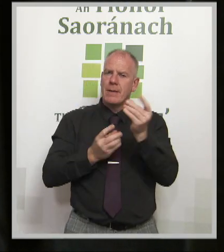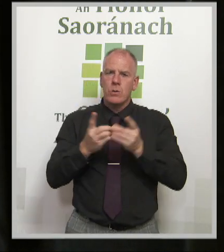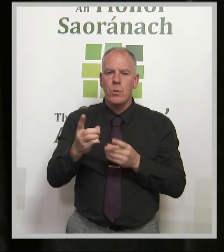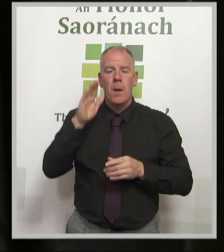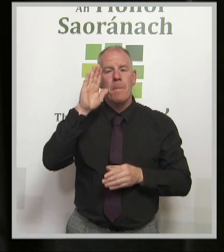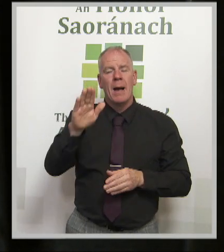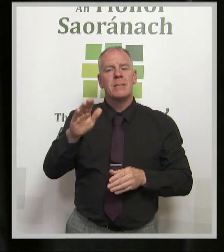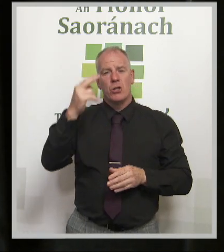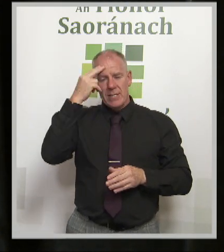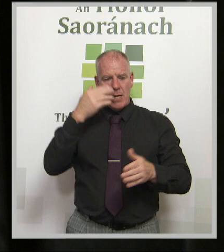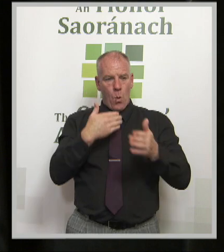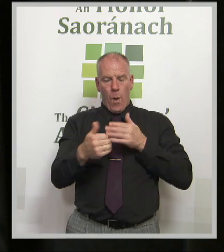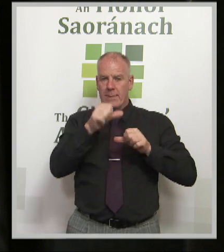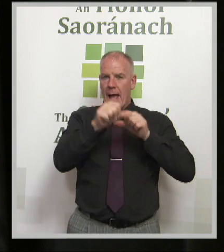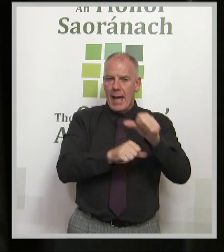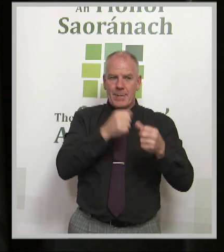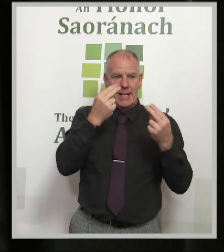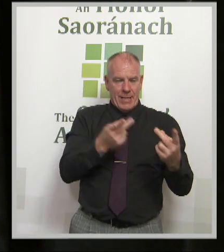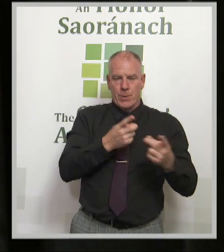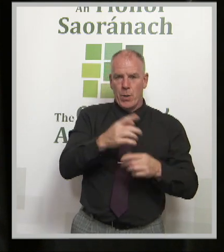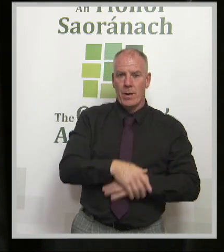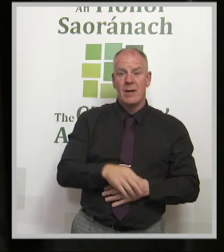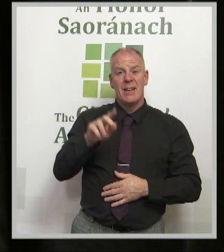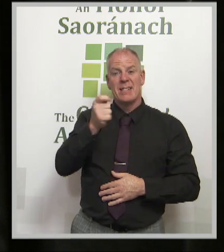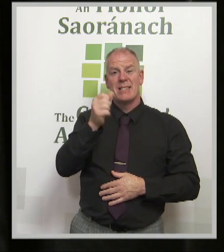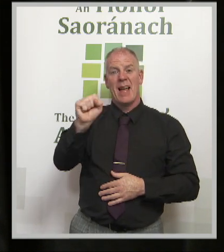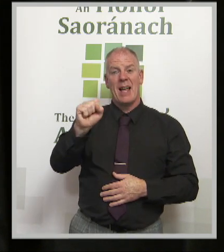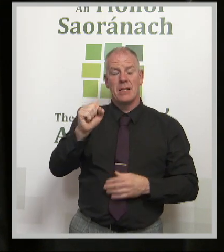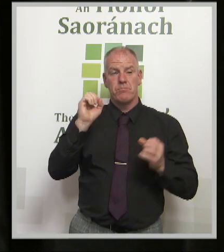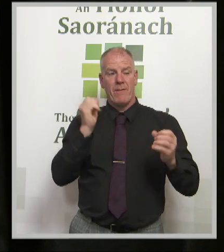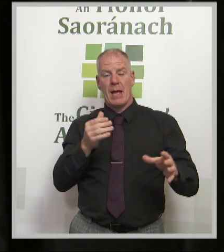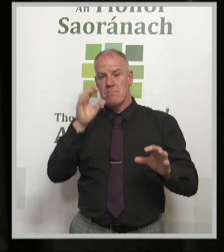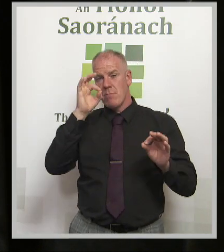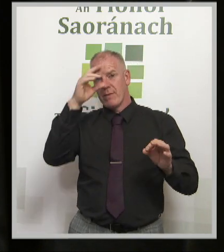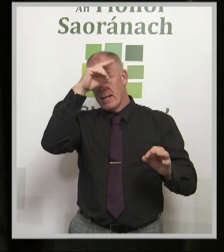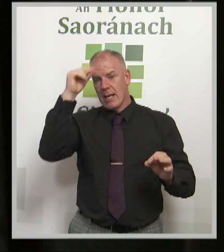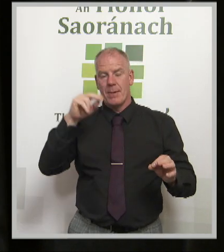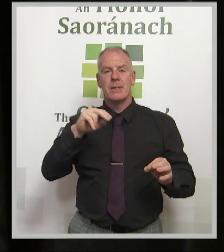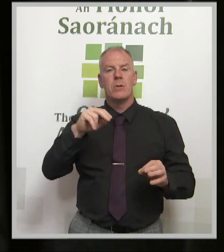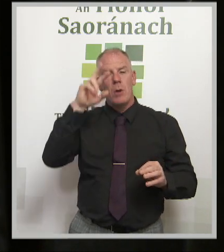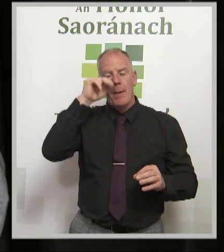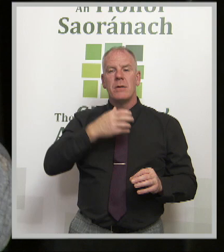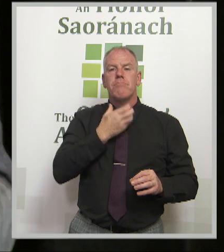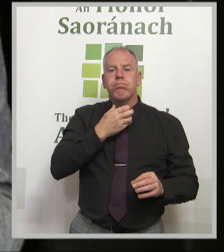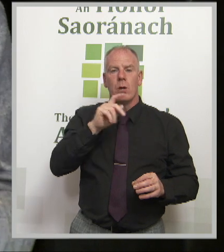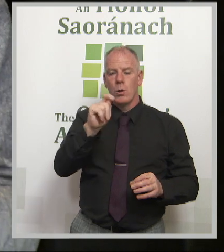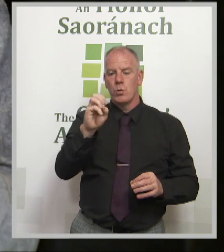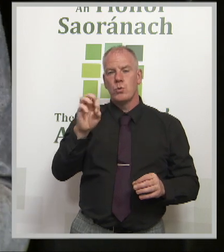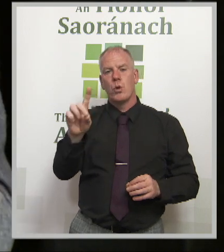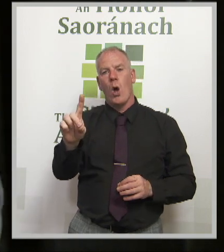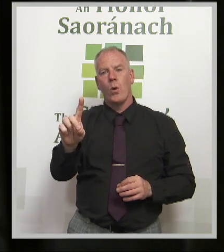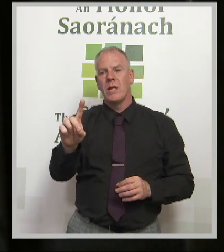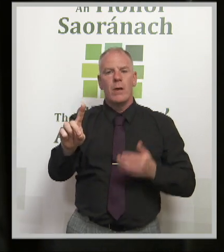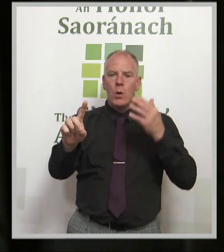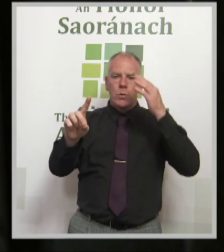ecological requirements of the species. Taz gave an excellent example about the natterjack toad. Unless you understand what